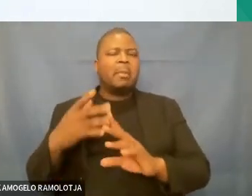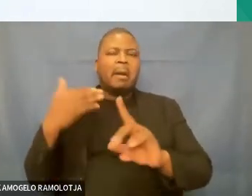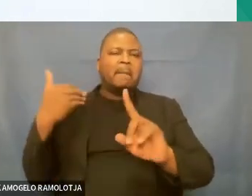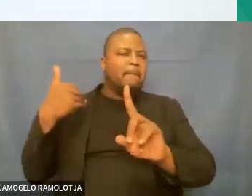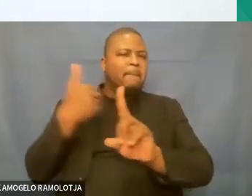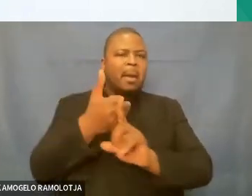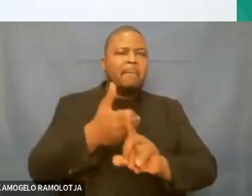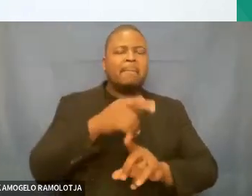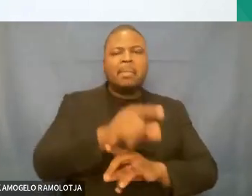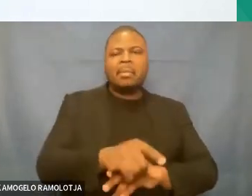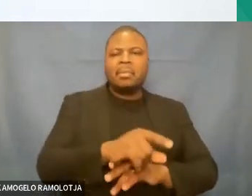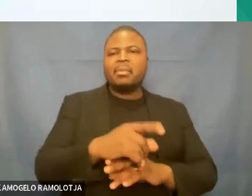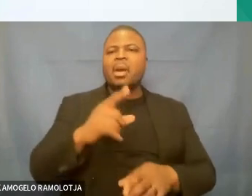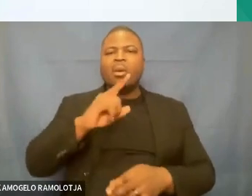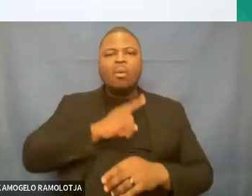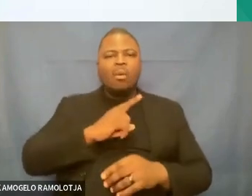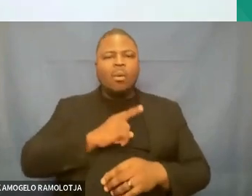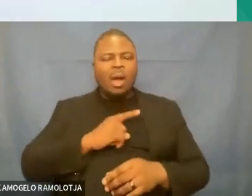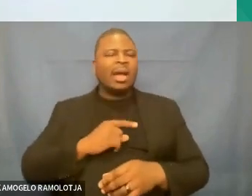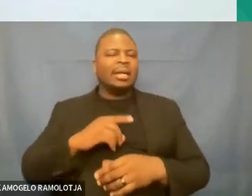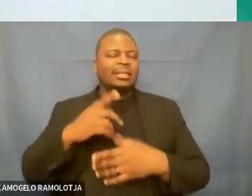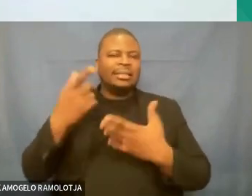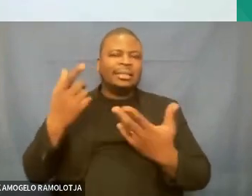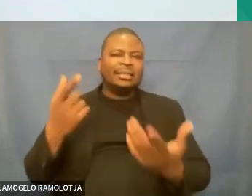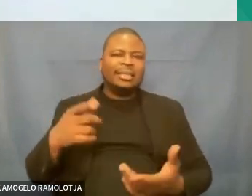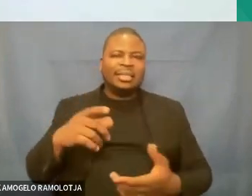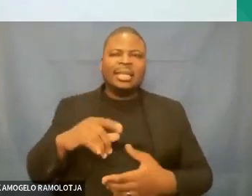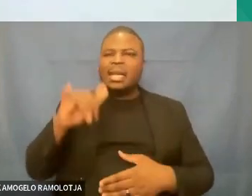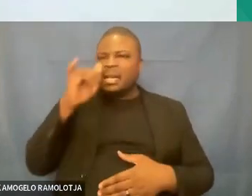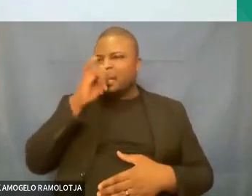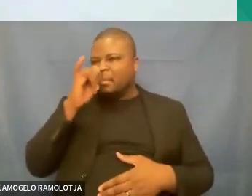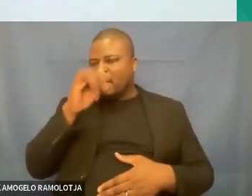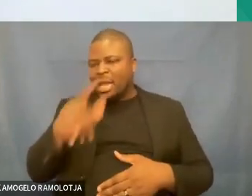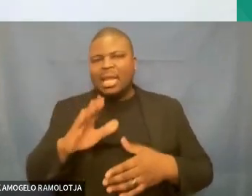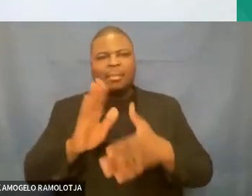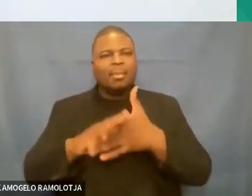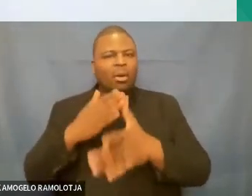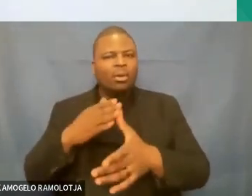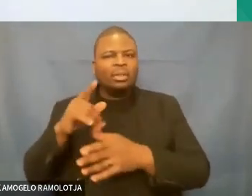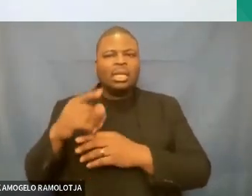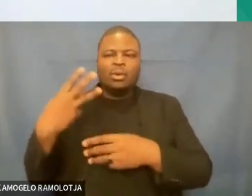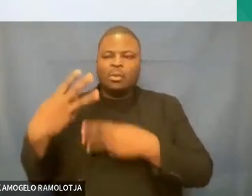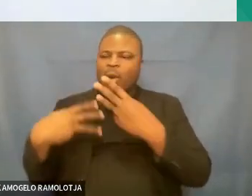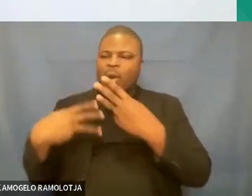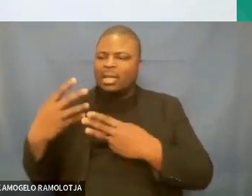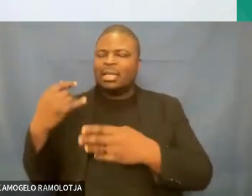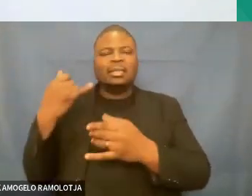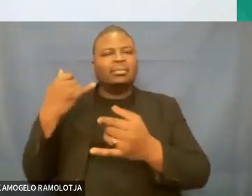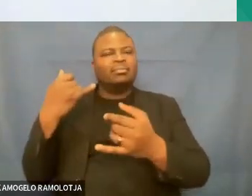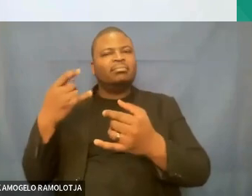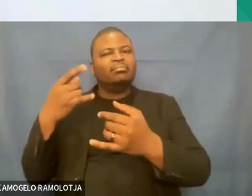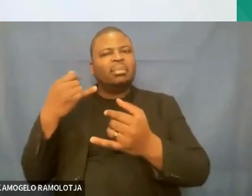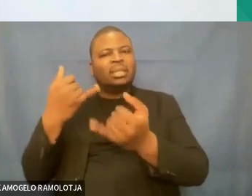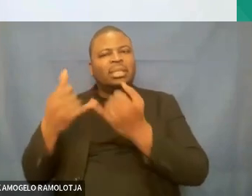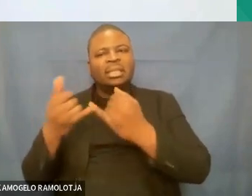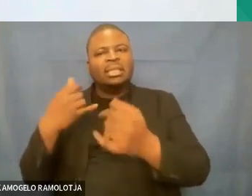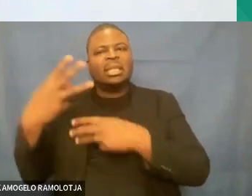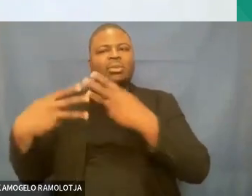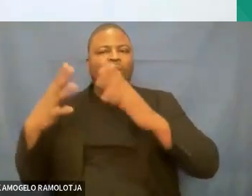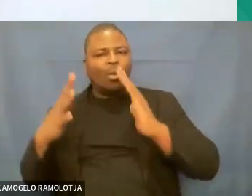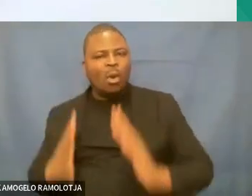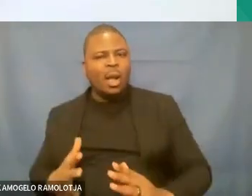criminalized, aspect of drug use or sex work, we have key populations, especially young key populations, that are